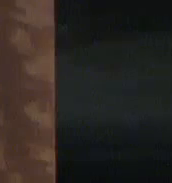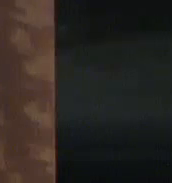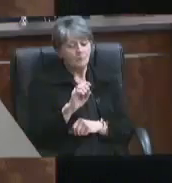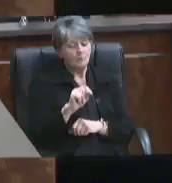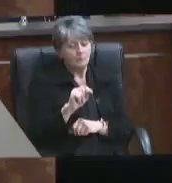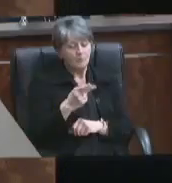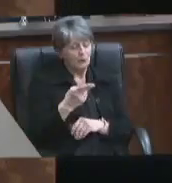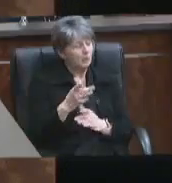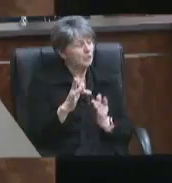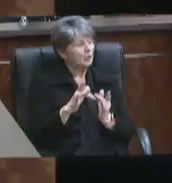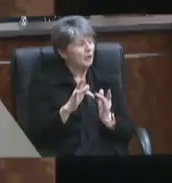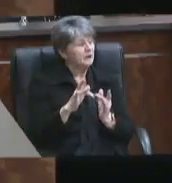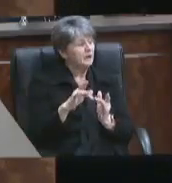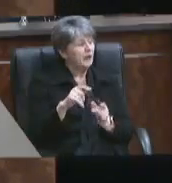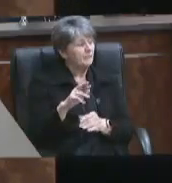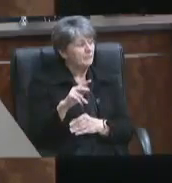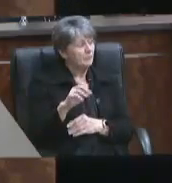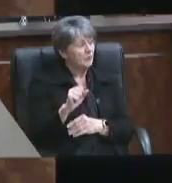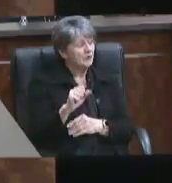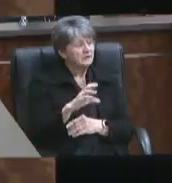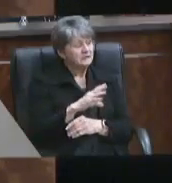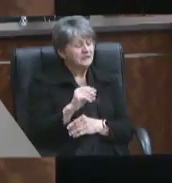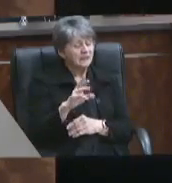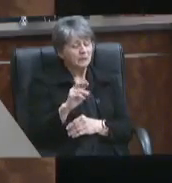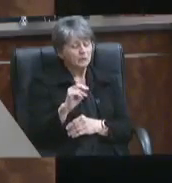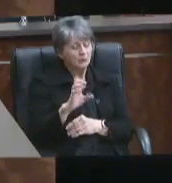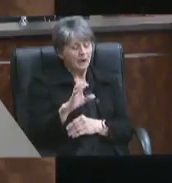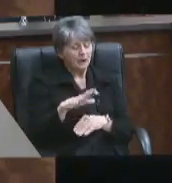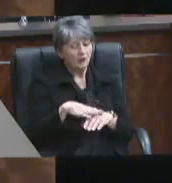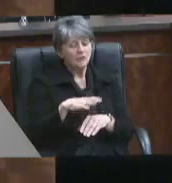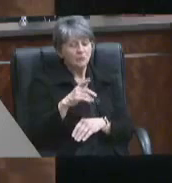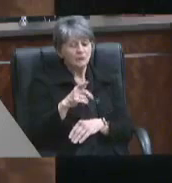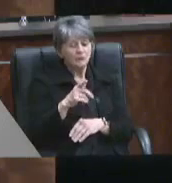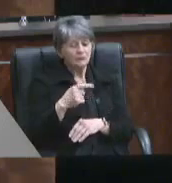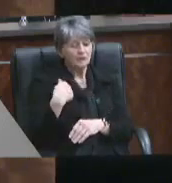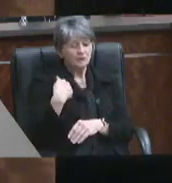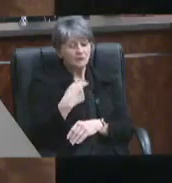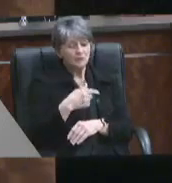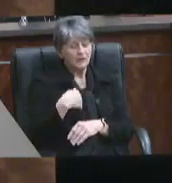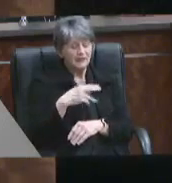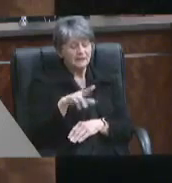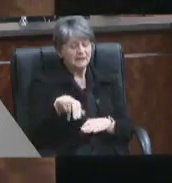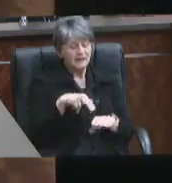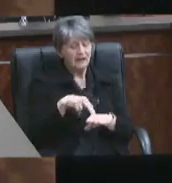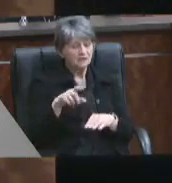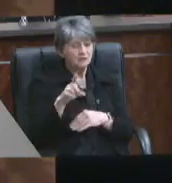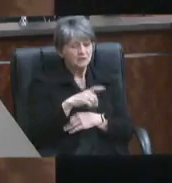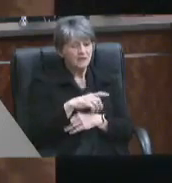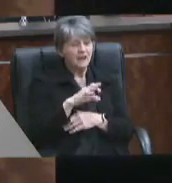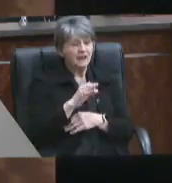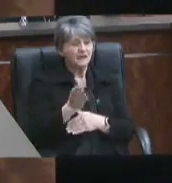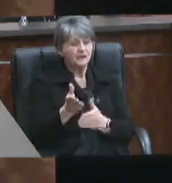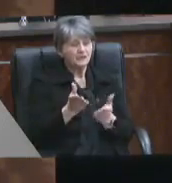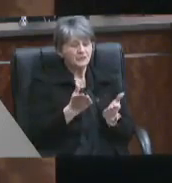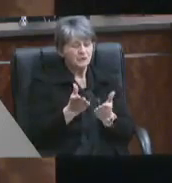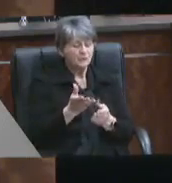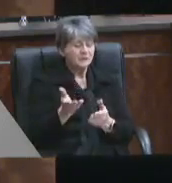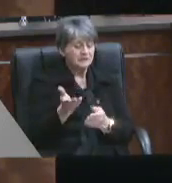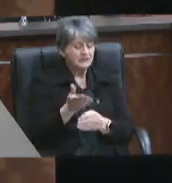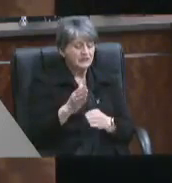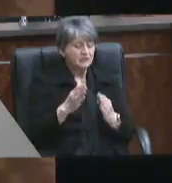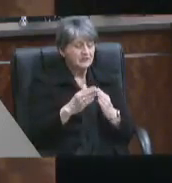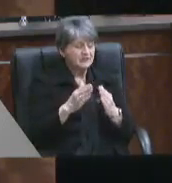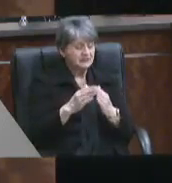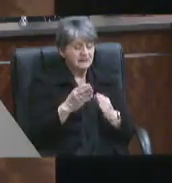Park and Recreation. On the 21st, we had the National Day of Service held here at City Hall, and I want to again